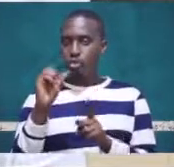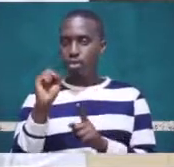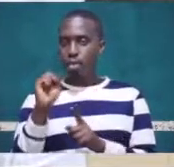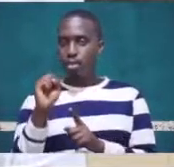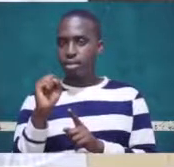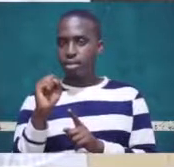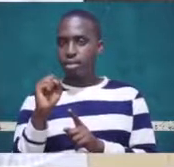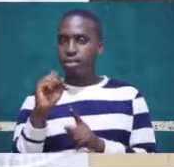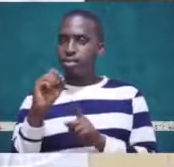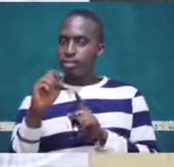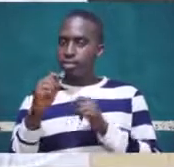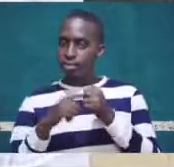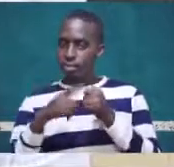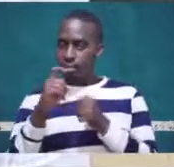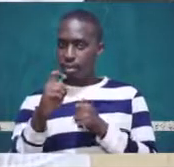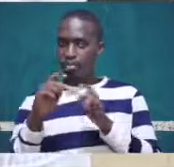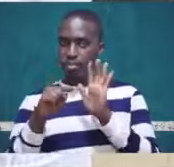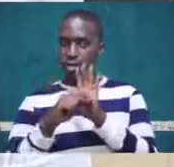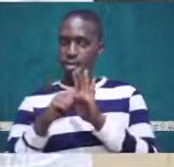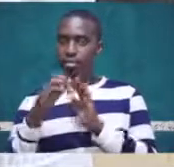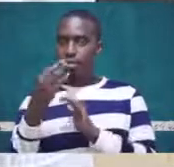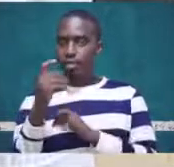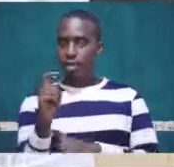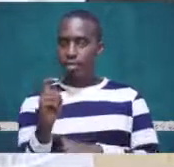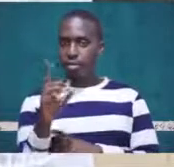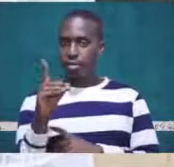cosine of 6x minus 3x,